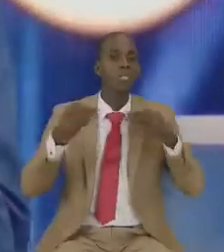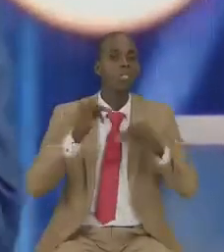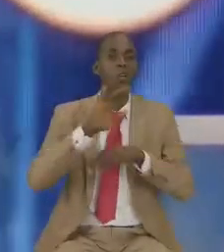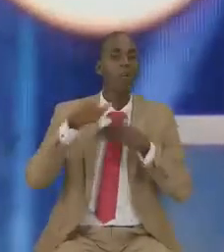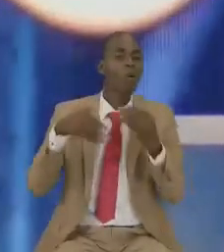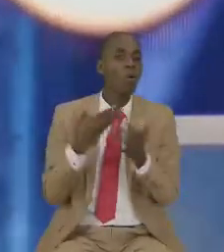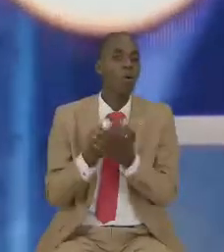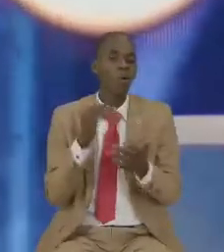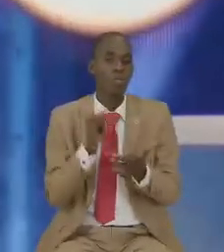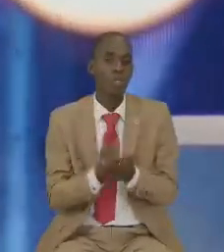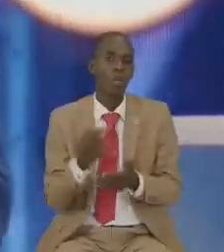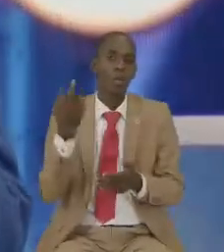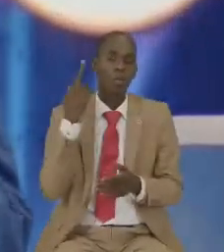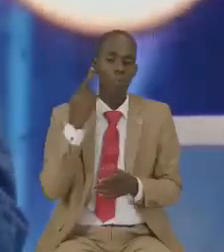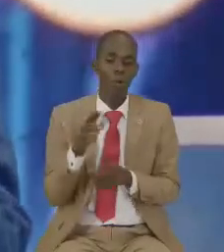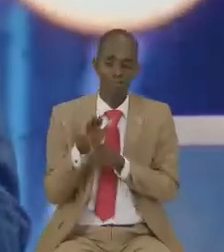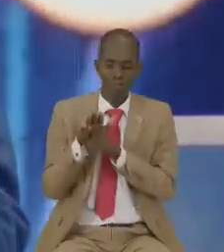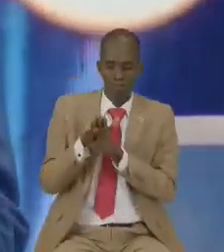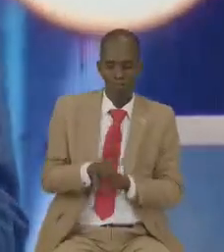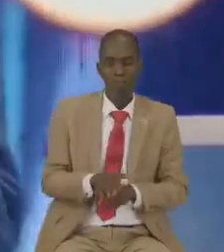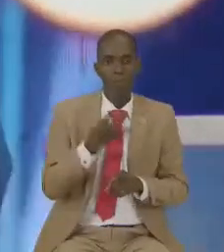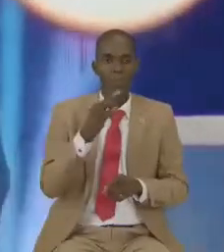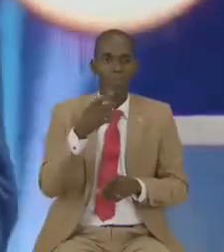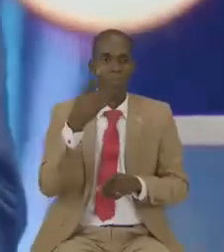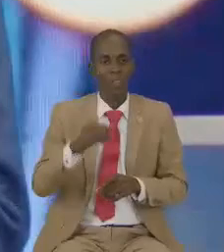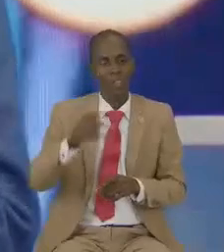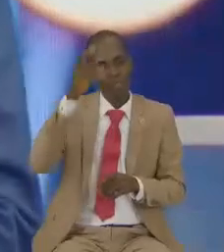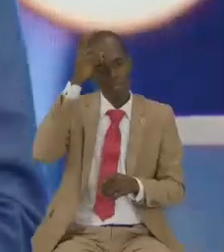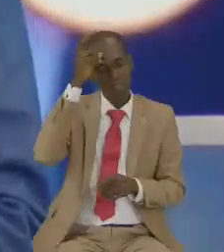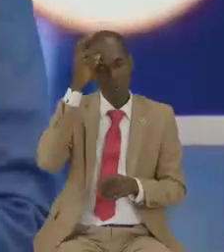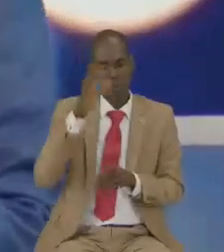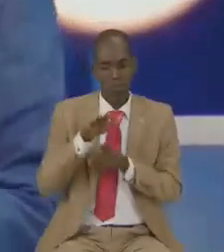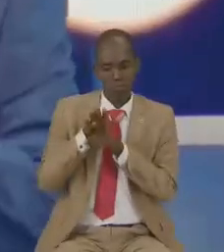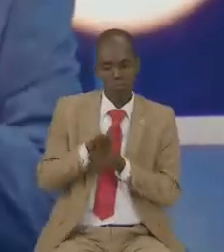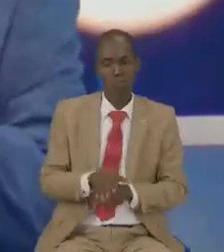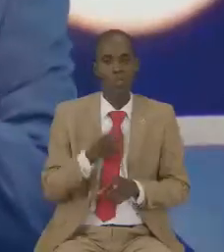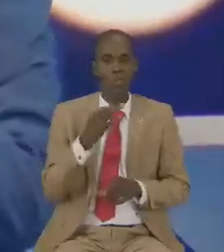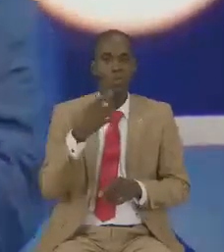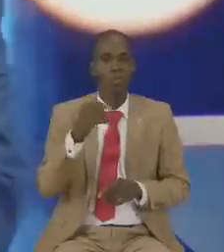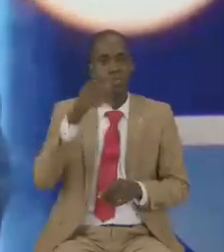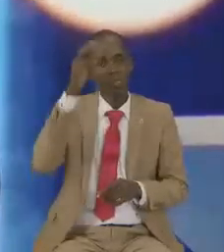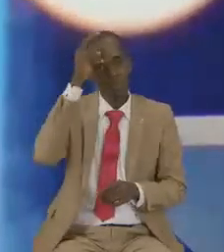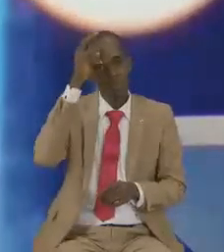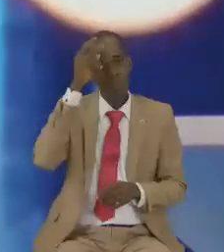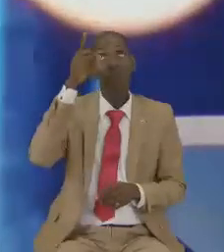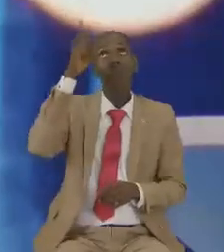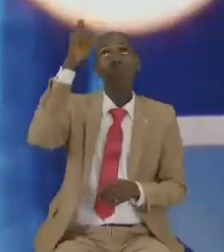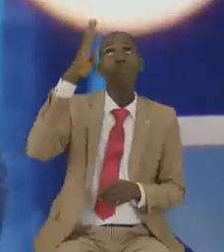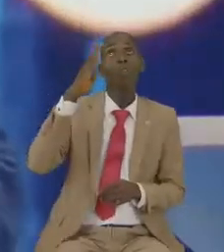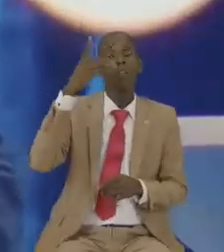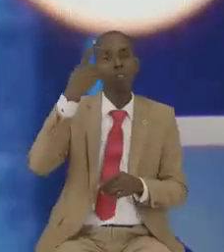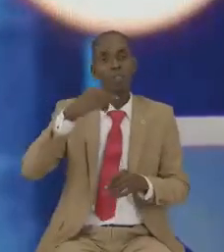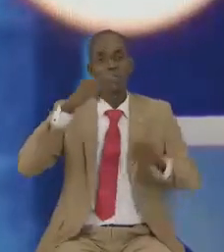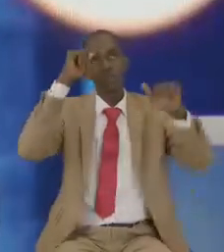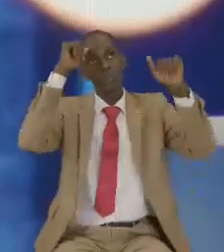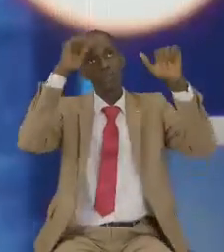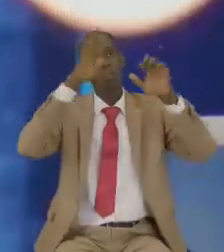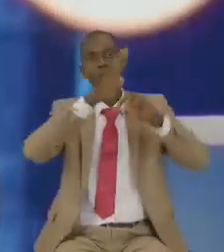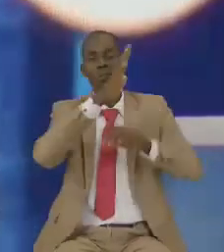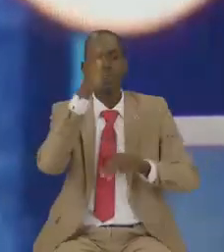were oppressed of the devil. Oppressed of the devil. God the Father